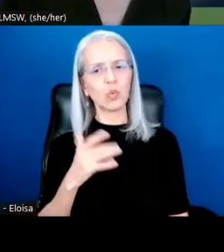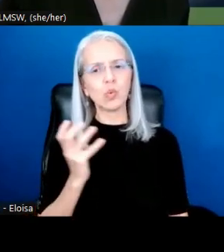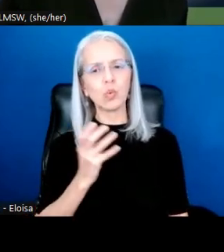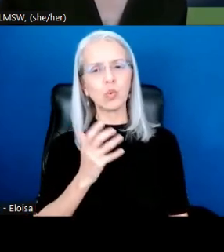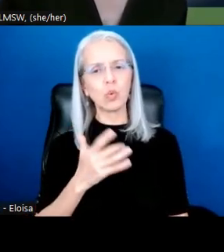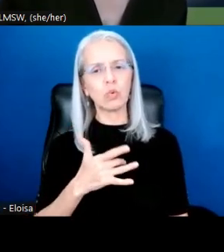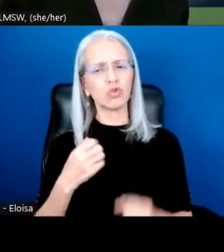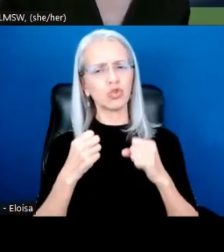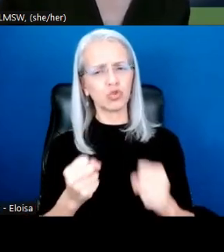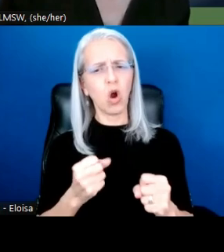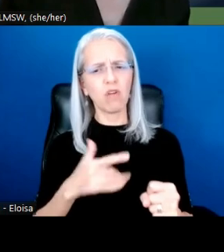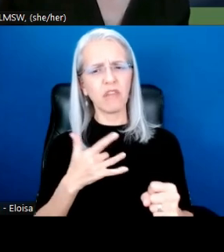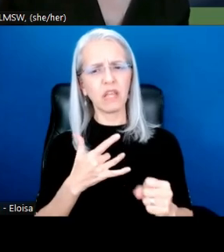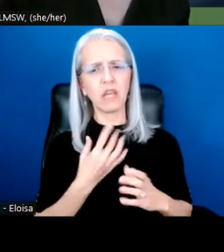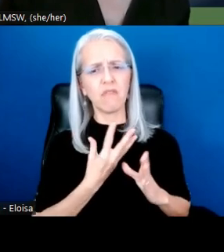loss.